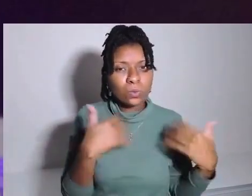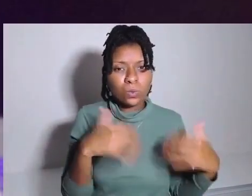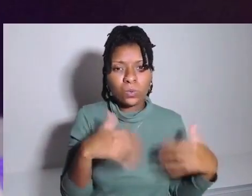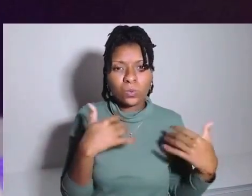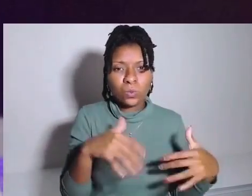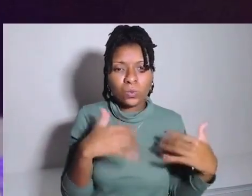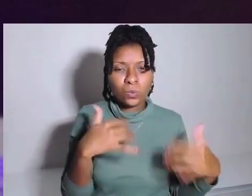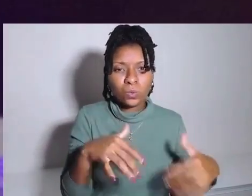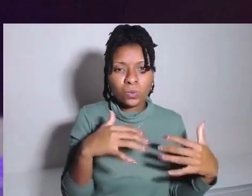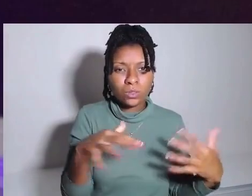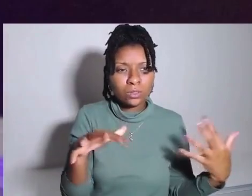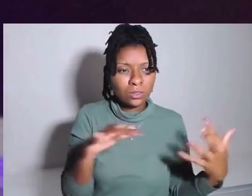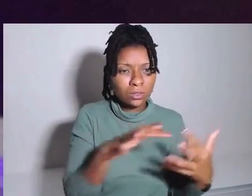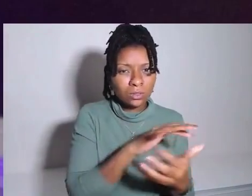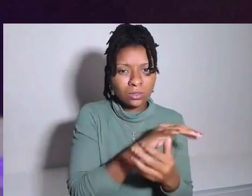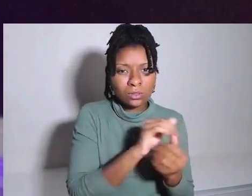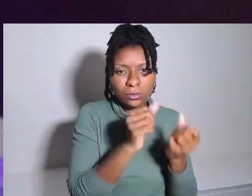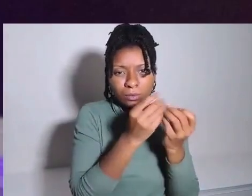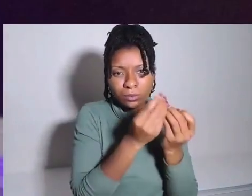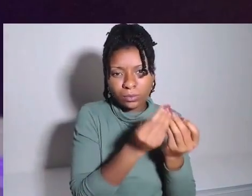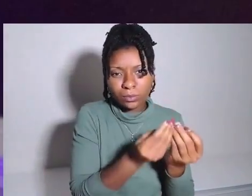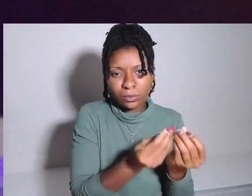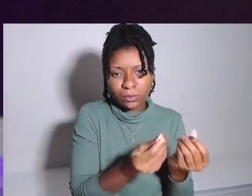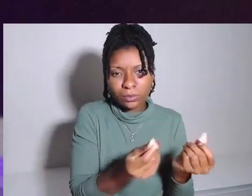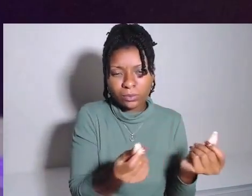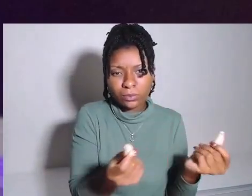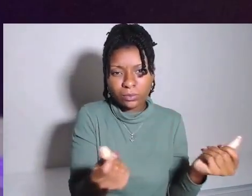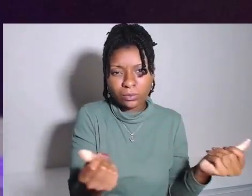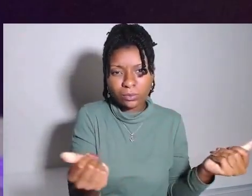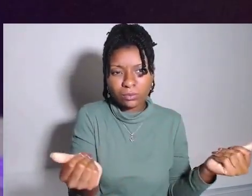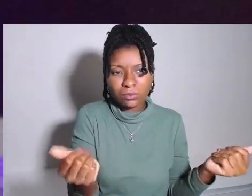What worlds may come?